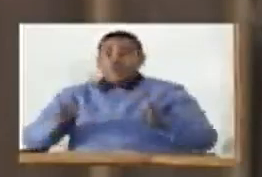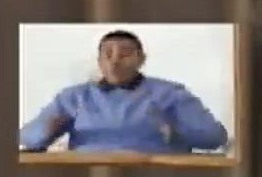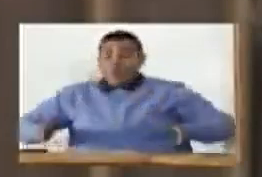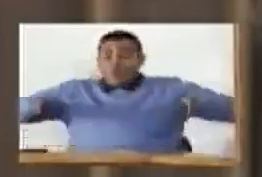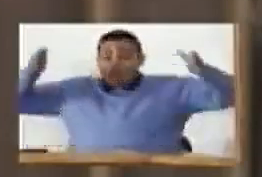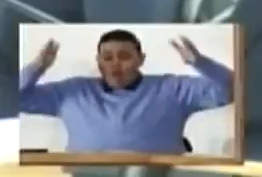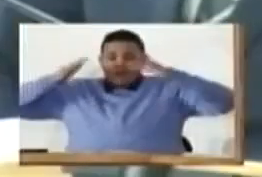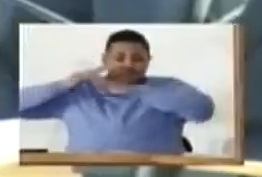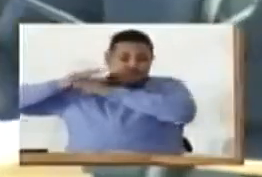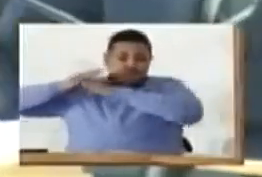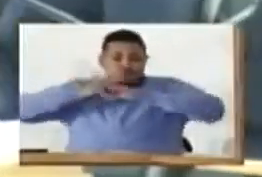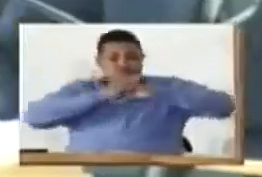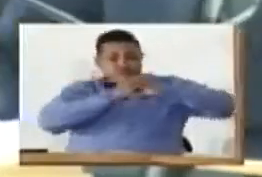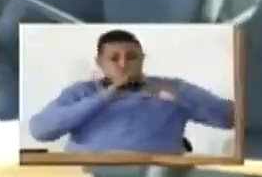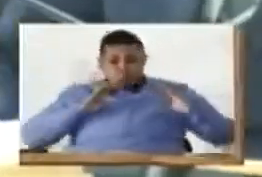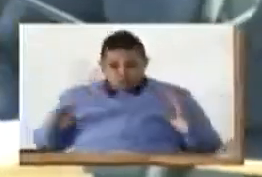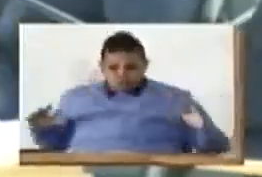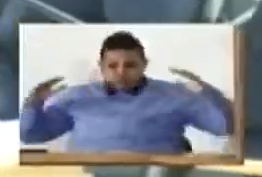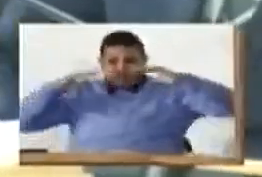other features.